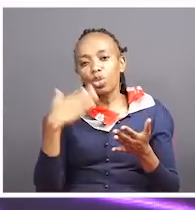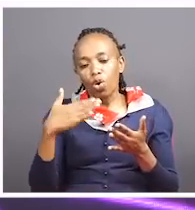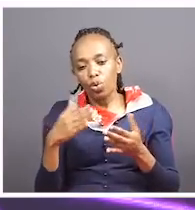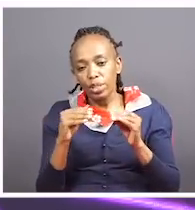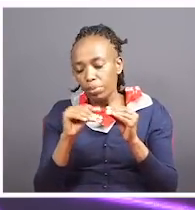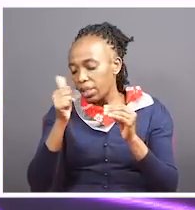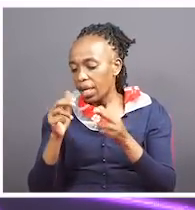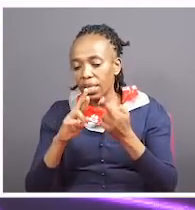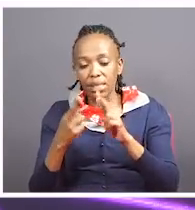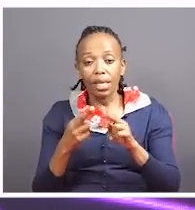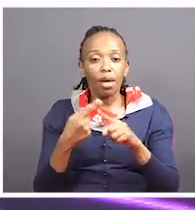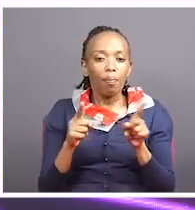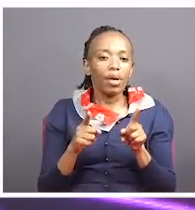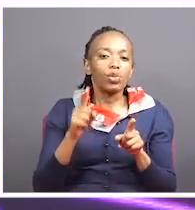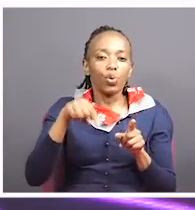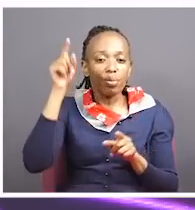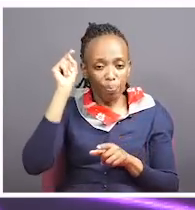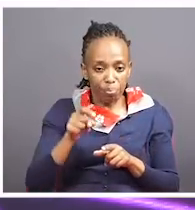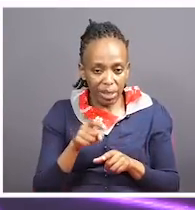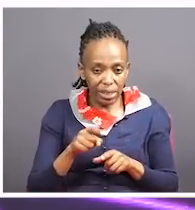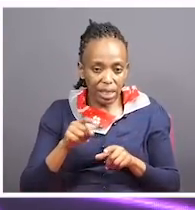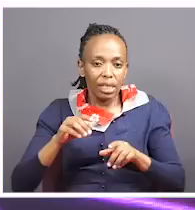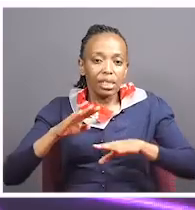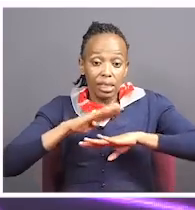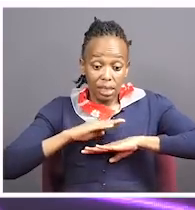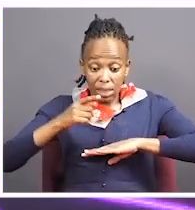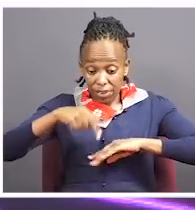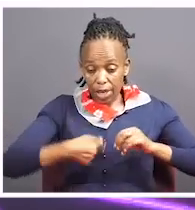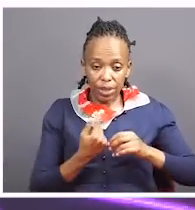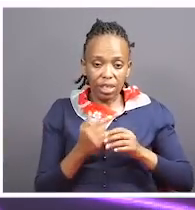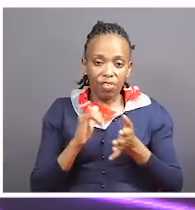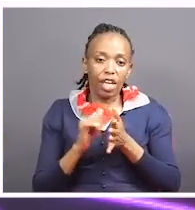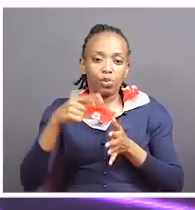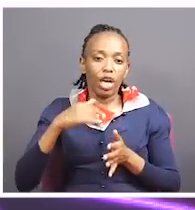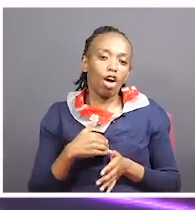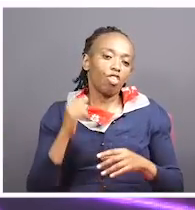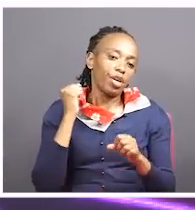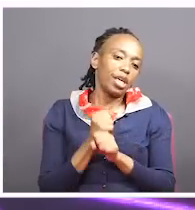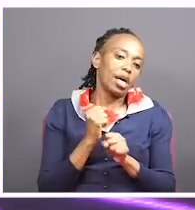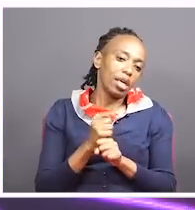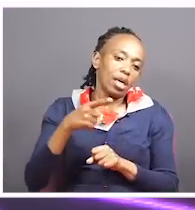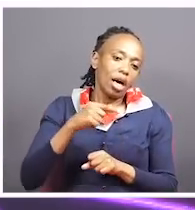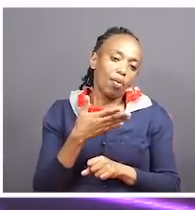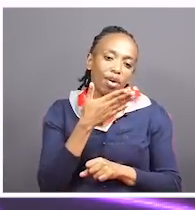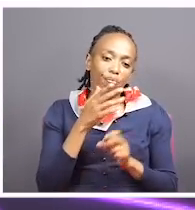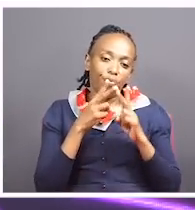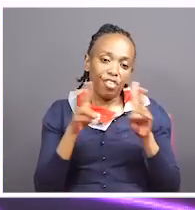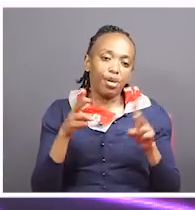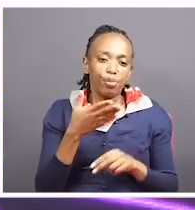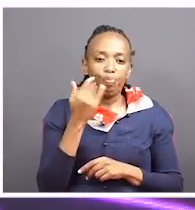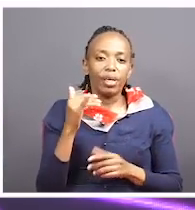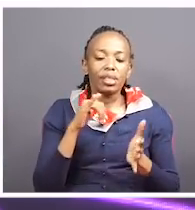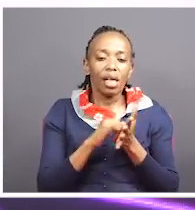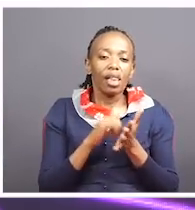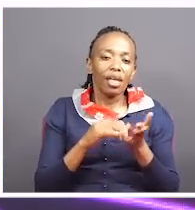other people's standards, but we must, however, satisfy ourselves that we have done our very